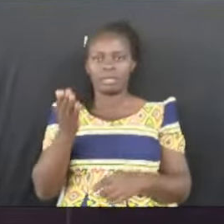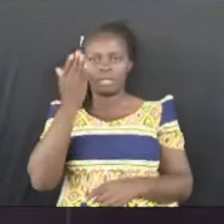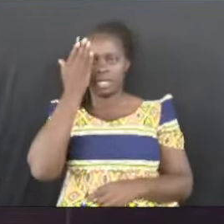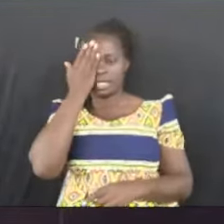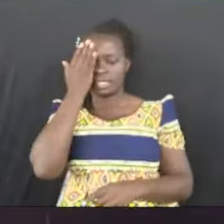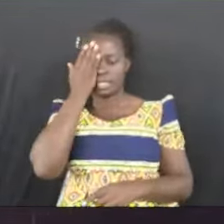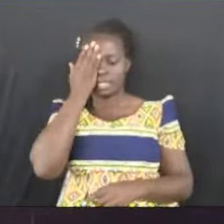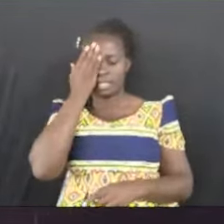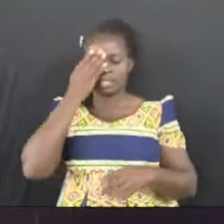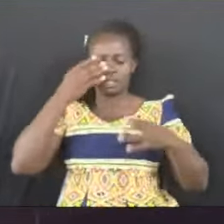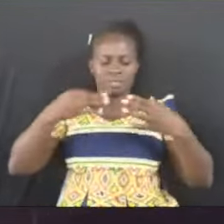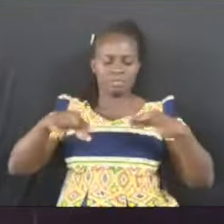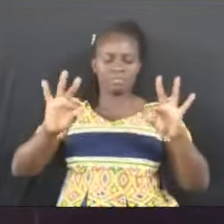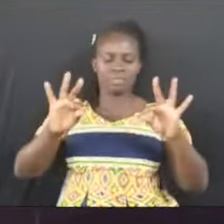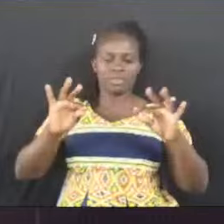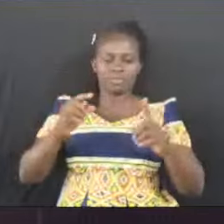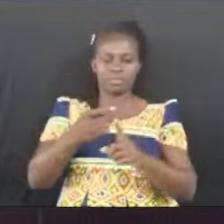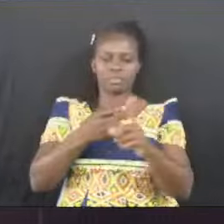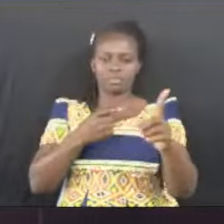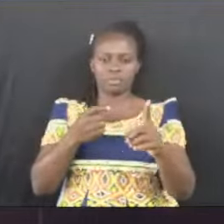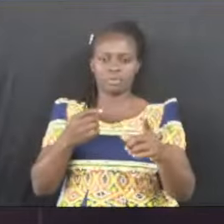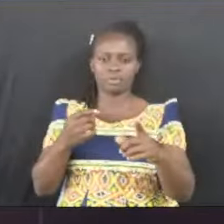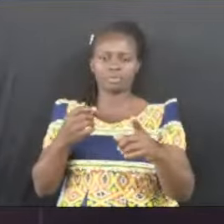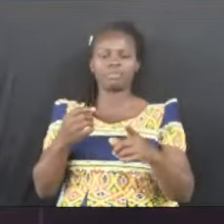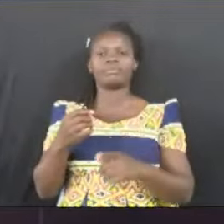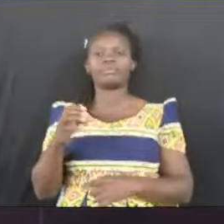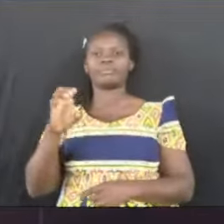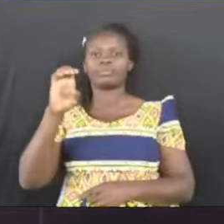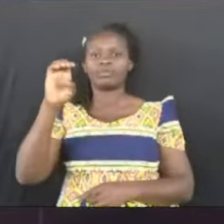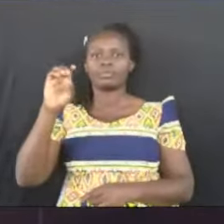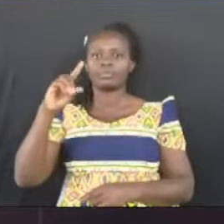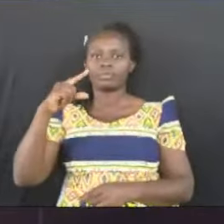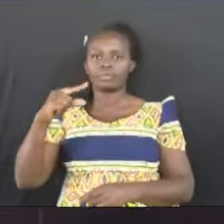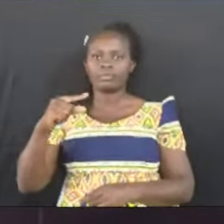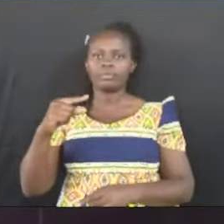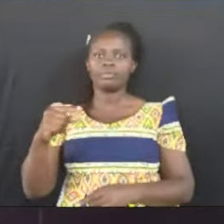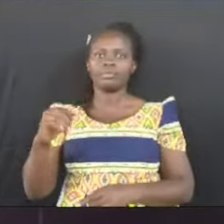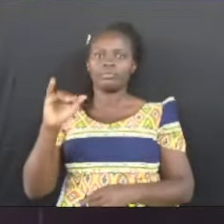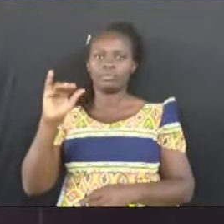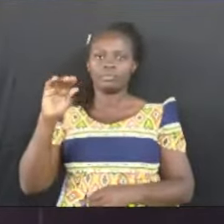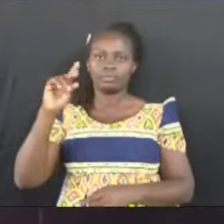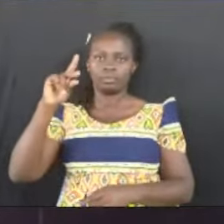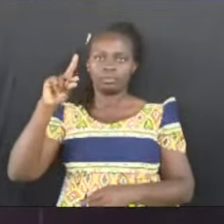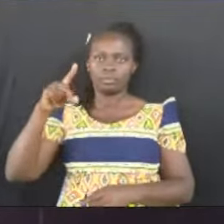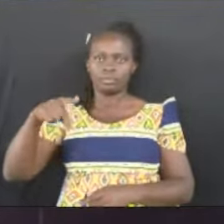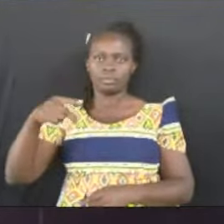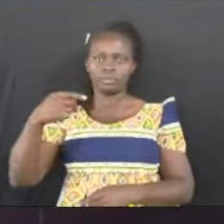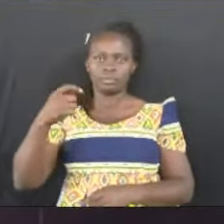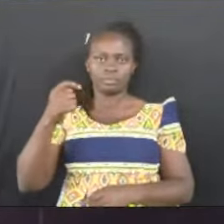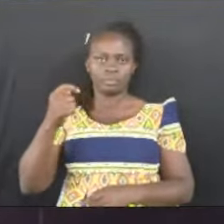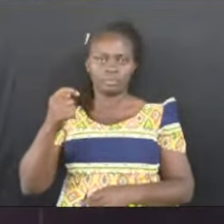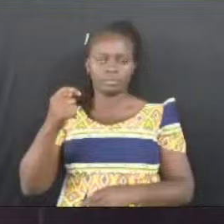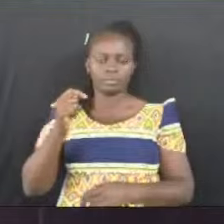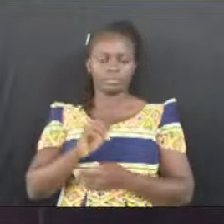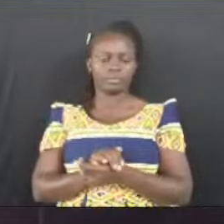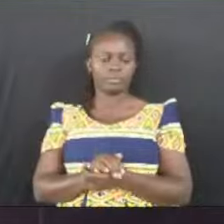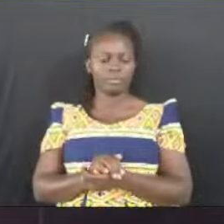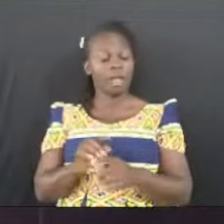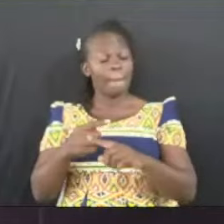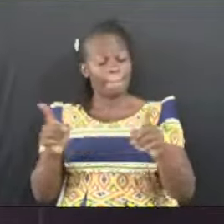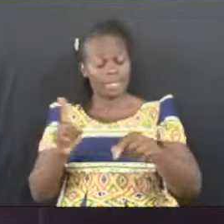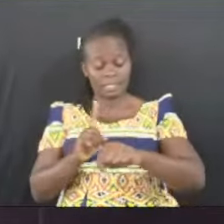were liberated from Egypt. Freedom. However, when they were liberated from